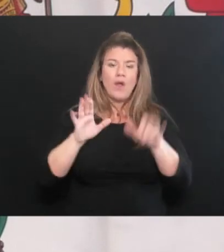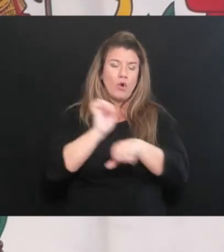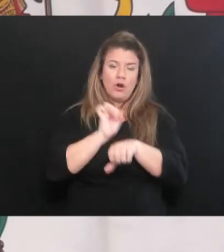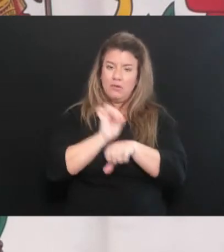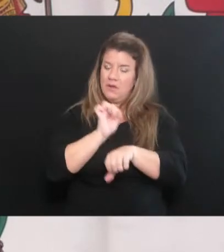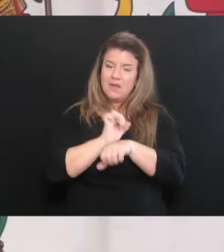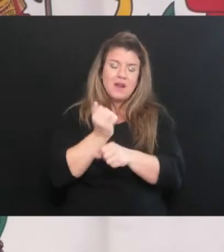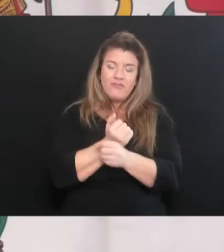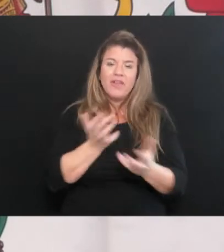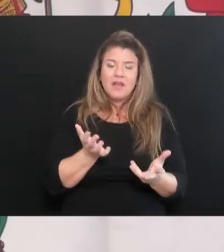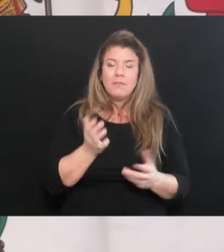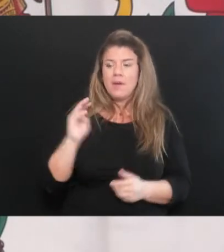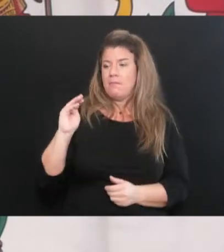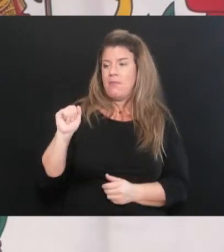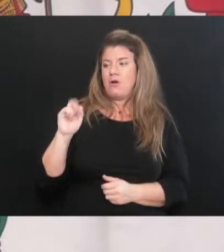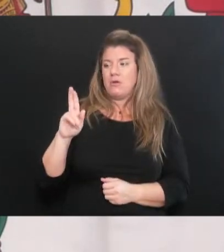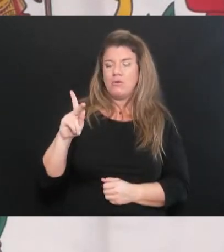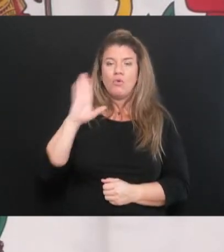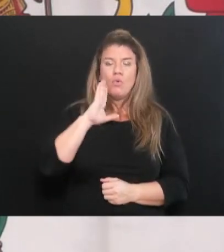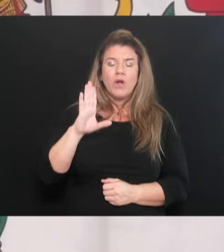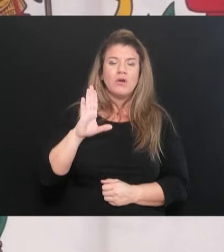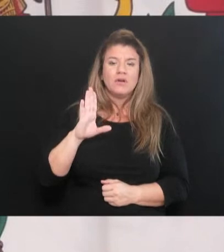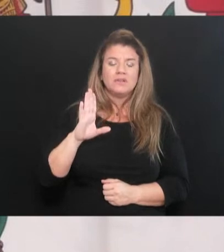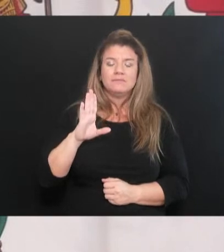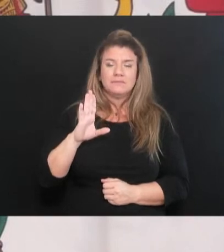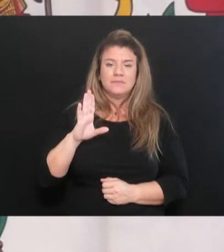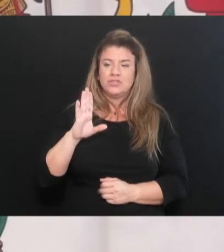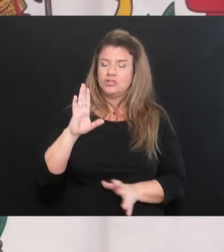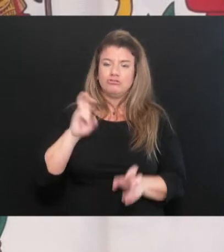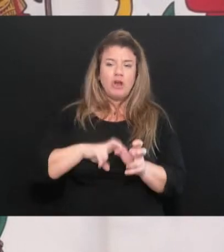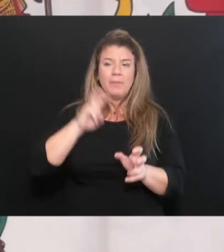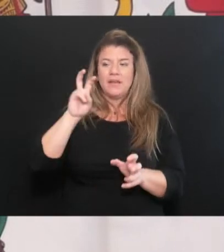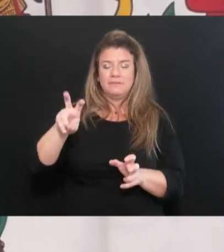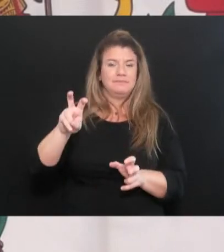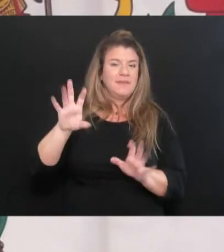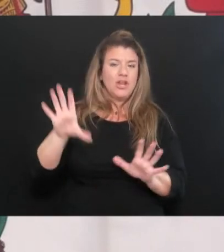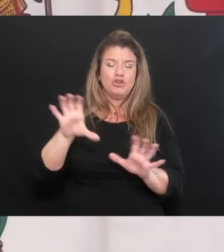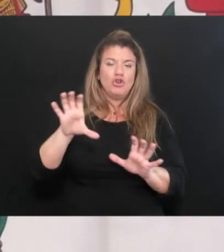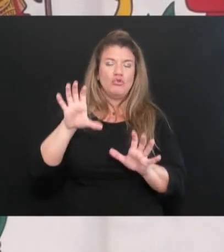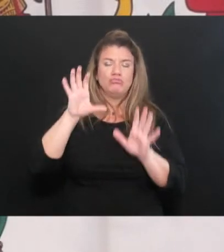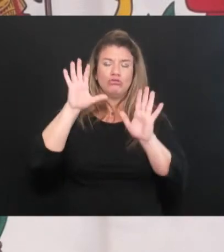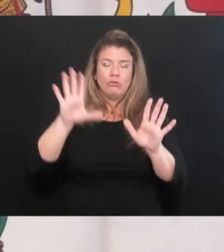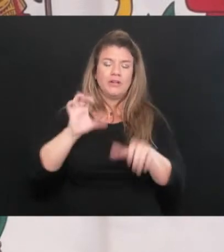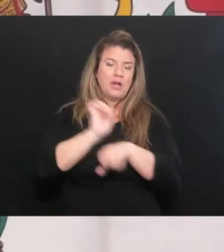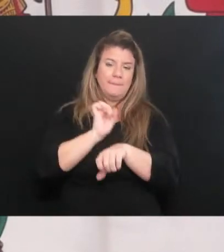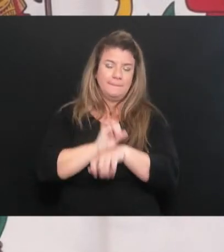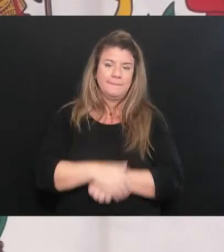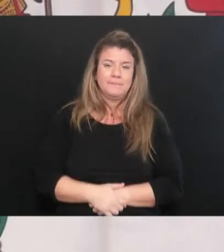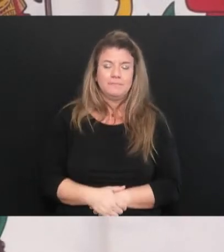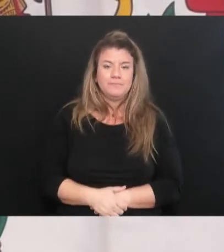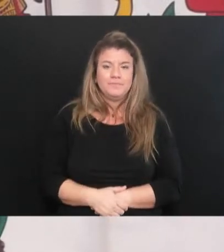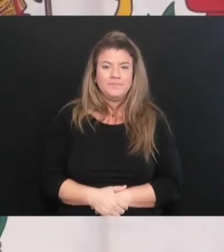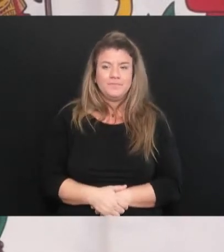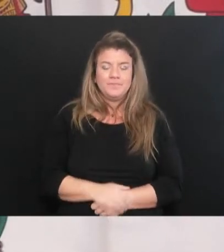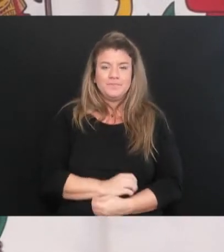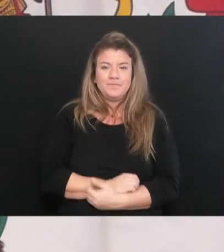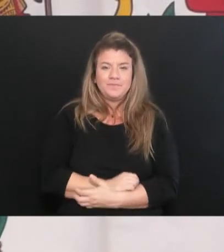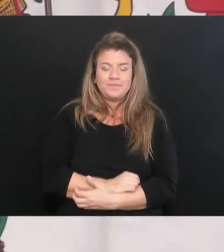and everything, but Mark will absolutely just jump right in, and I'm sure he'll do absolutely terrific.